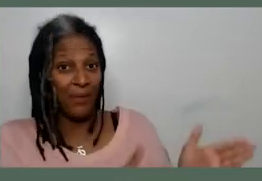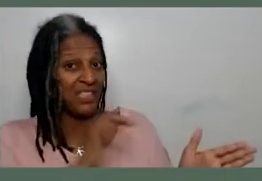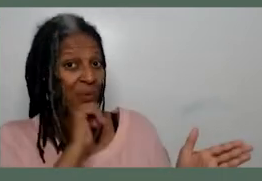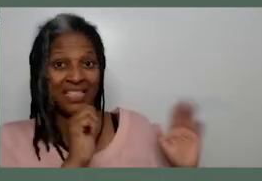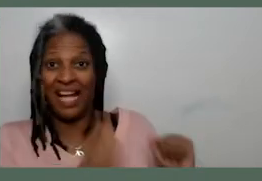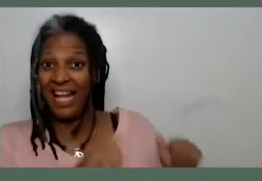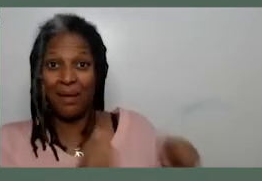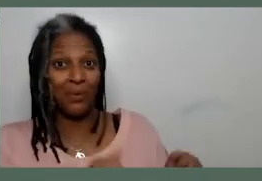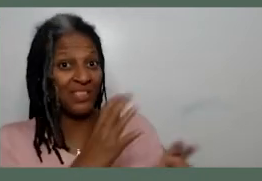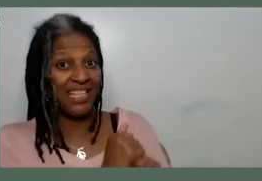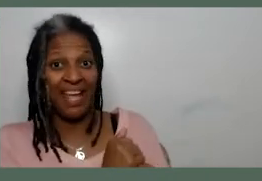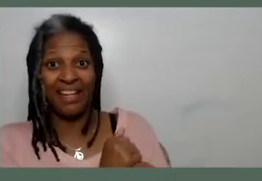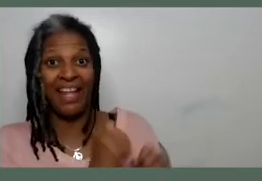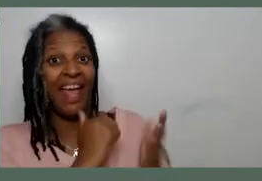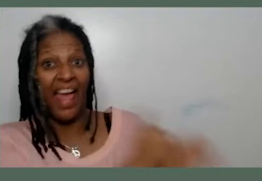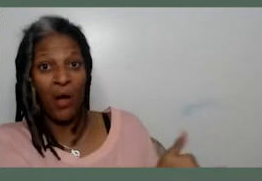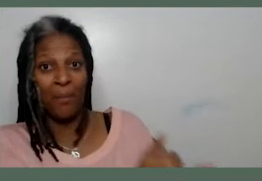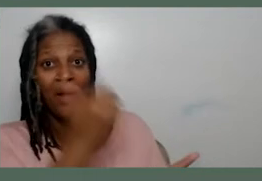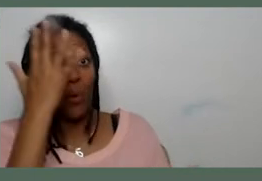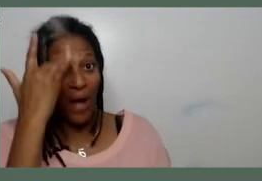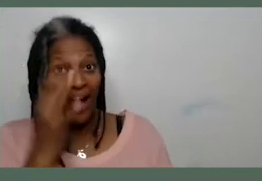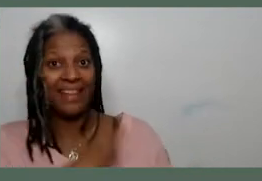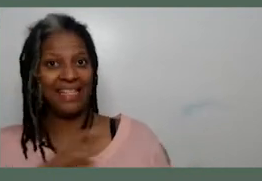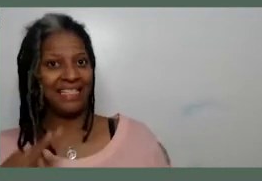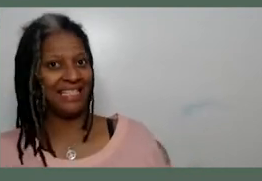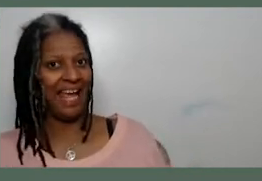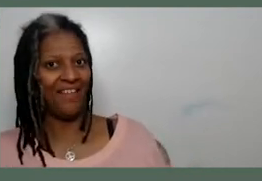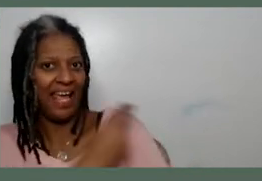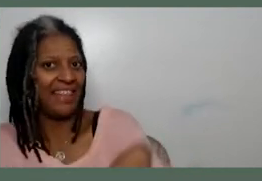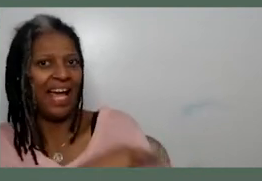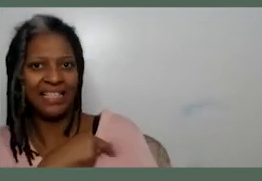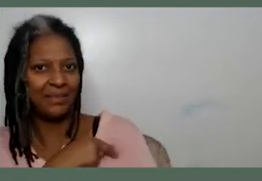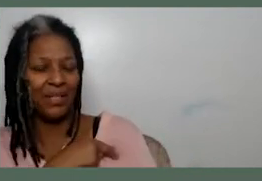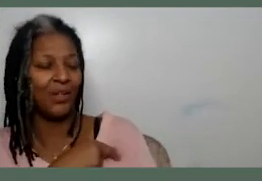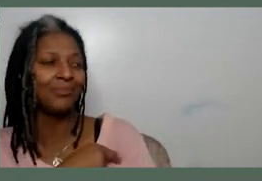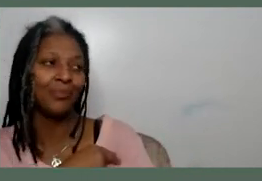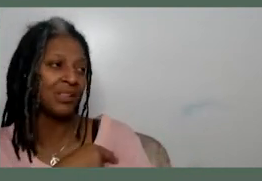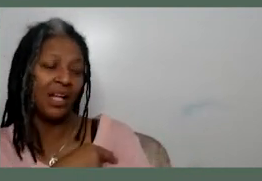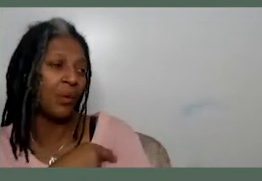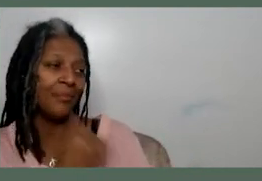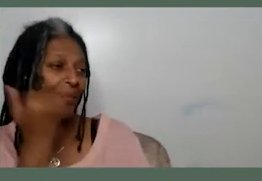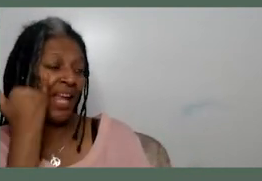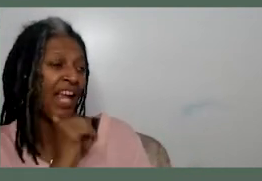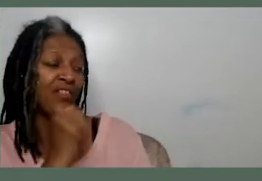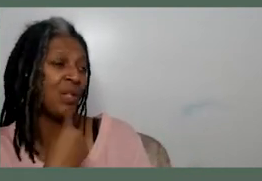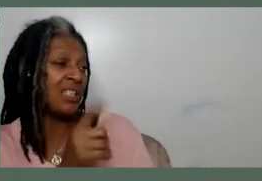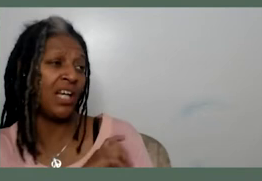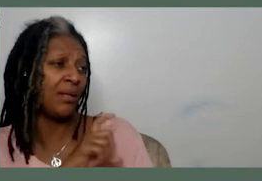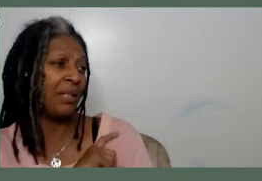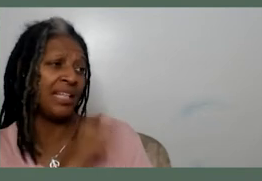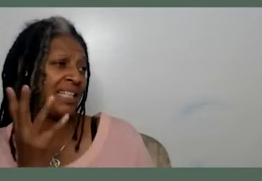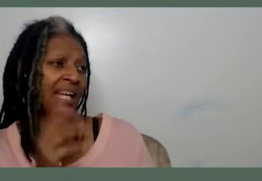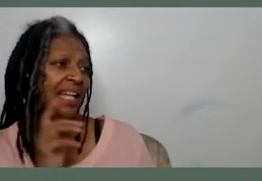report. And the staff at the hospital didn't take them seriously because they said, well, if you didn't report it, like, all we can do is like bandage